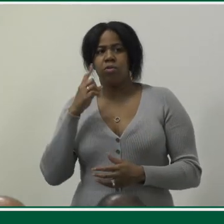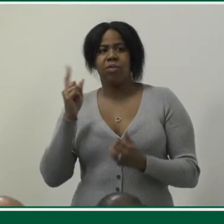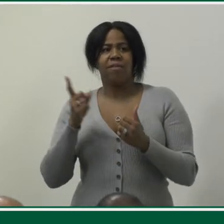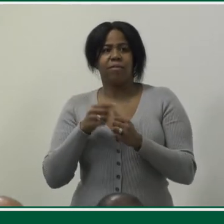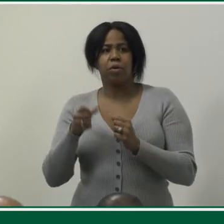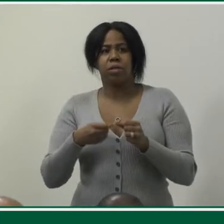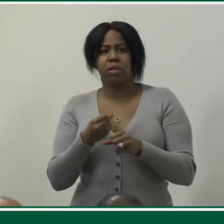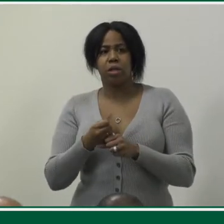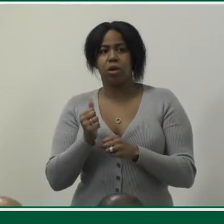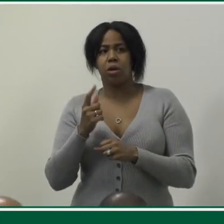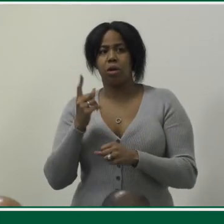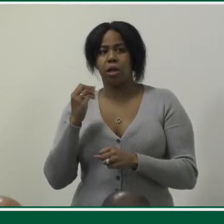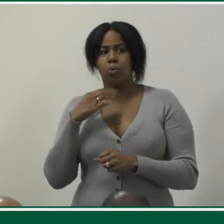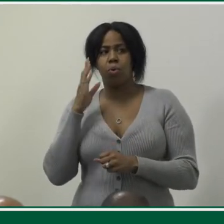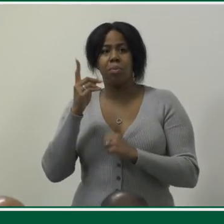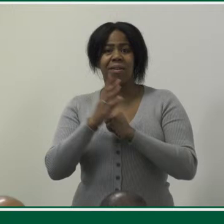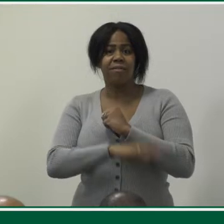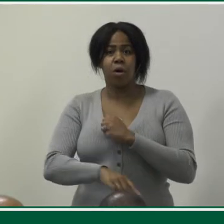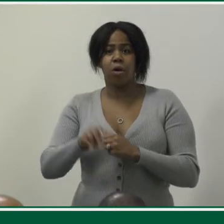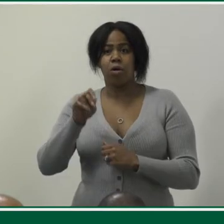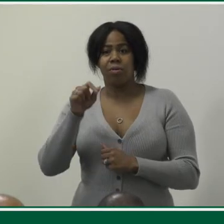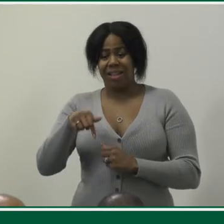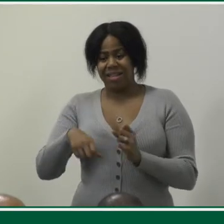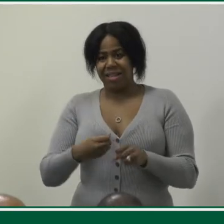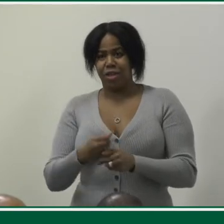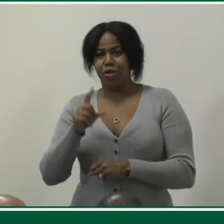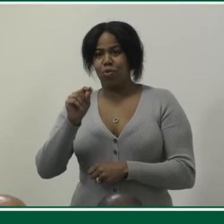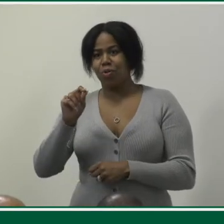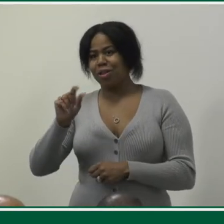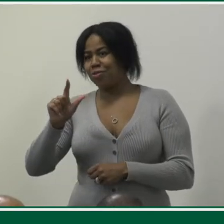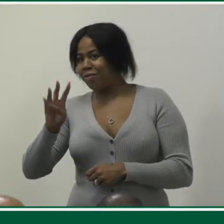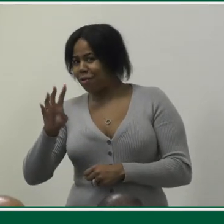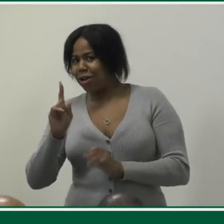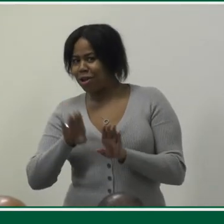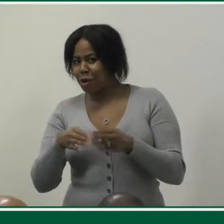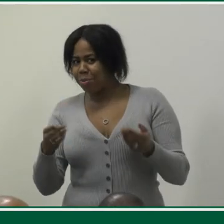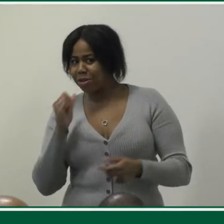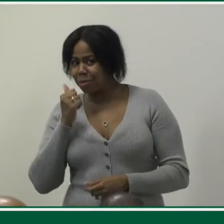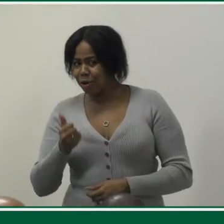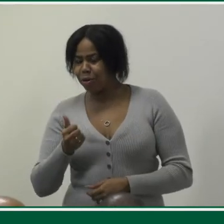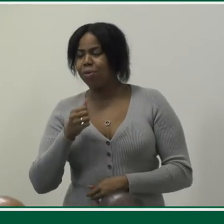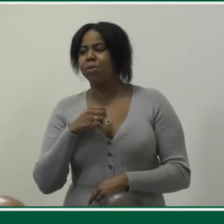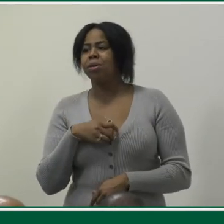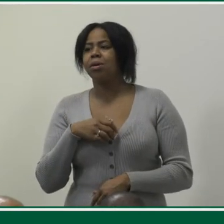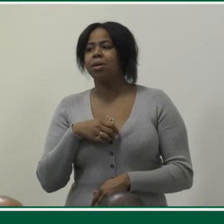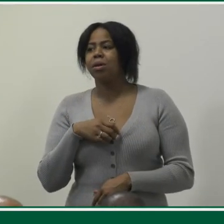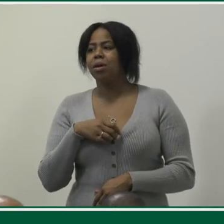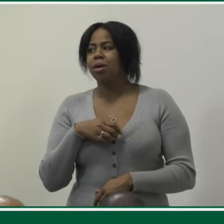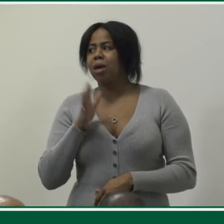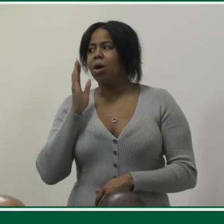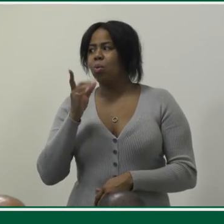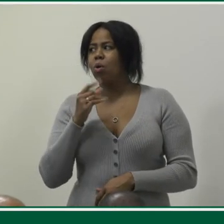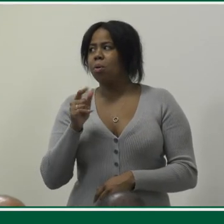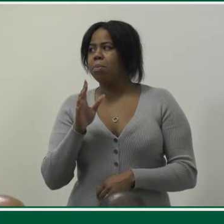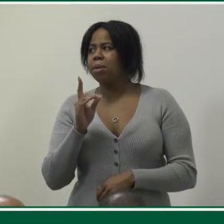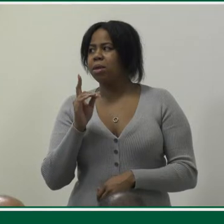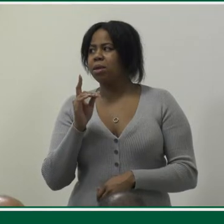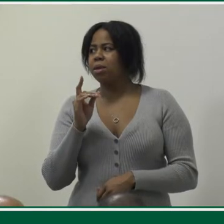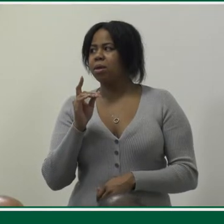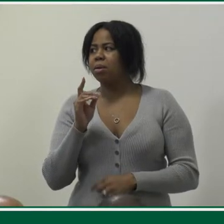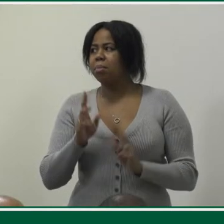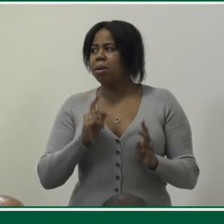year, in fall of 2024, opening up again tomorrow, is basically those who are part of